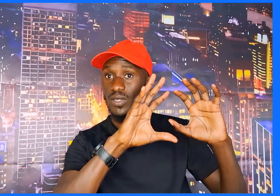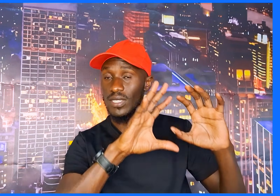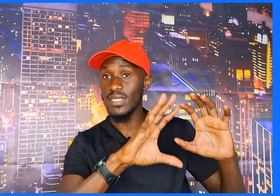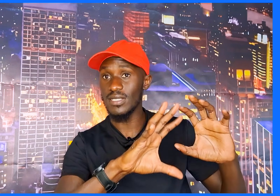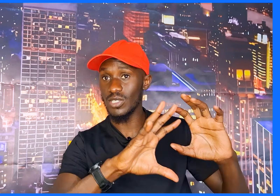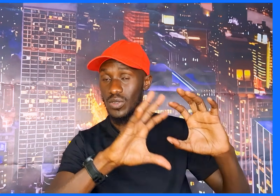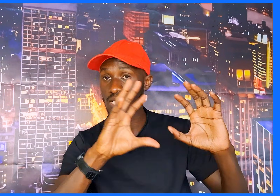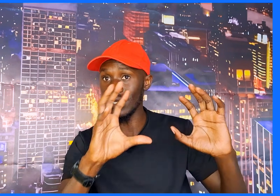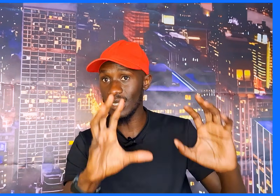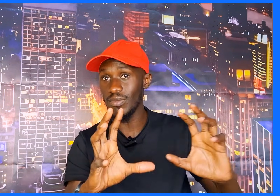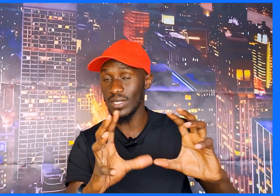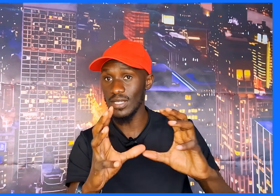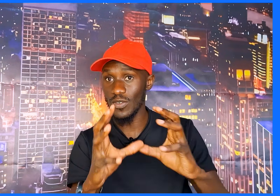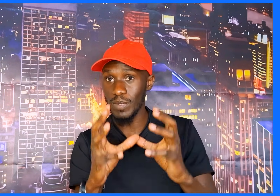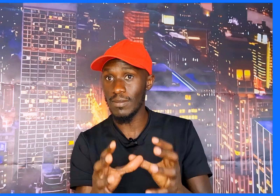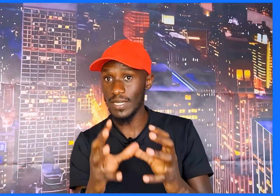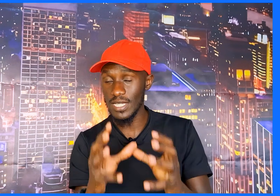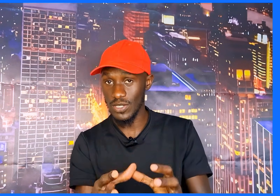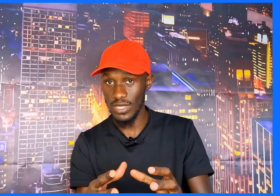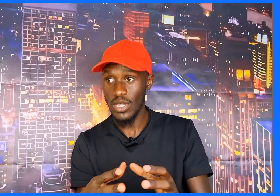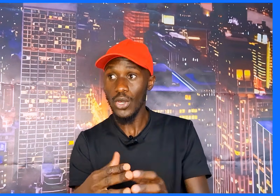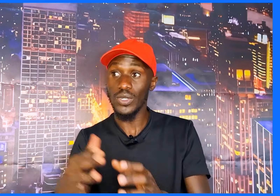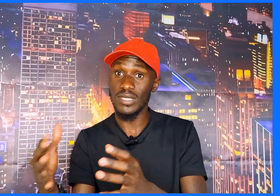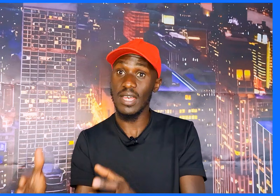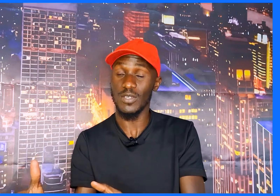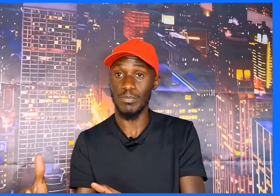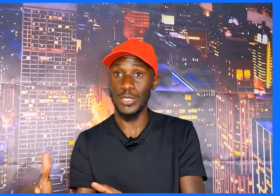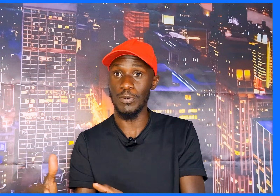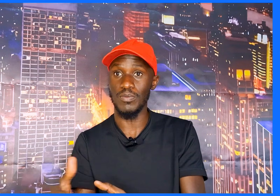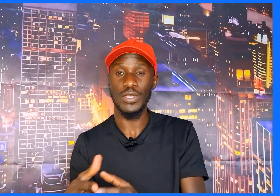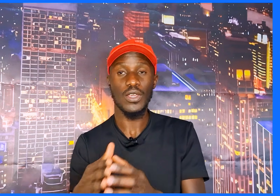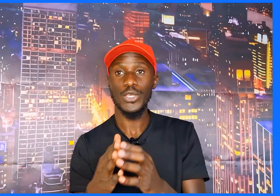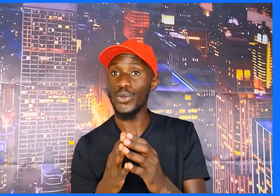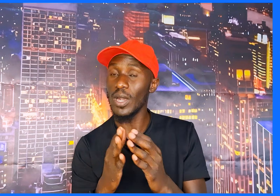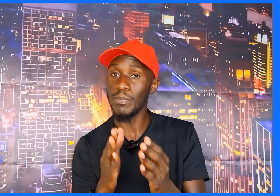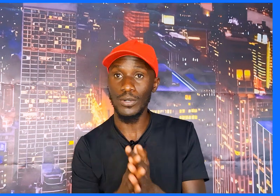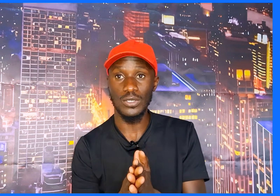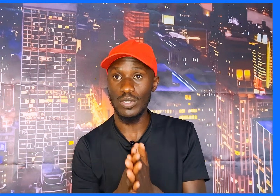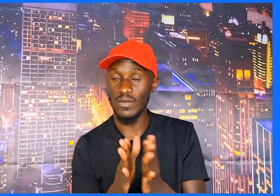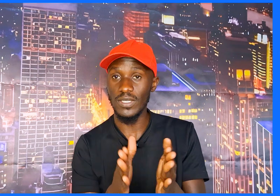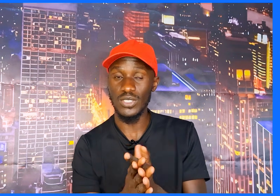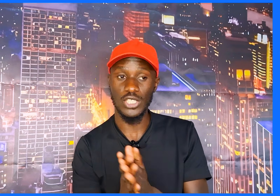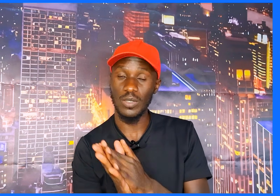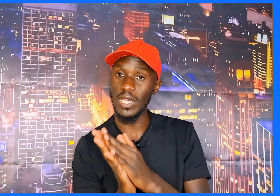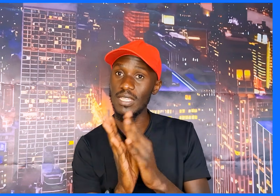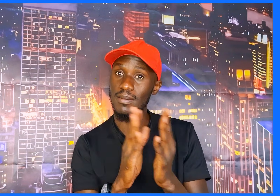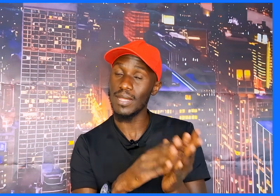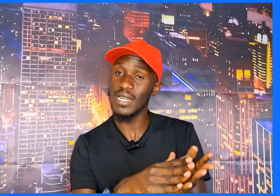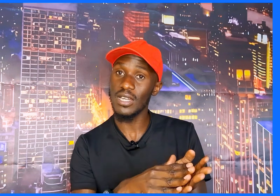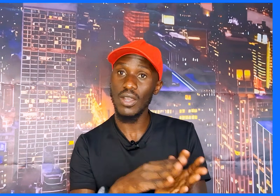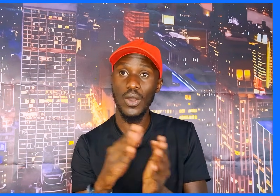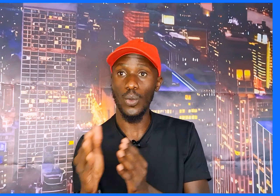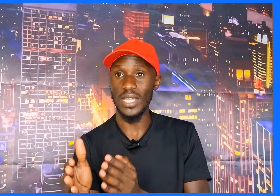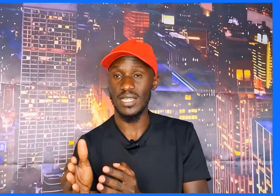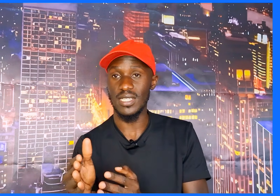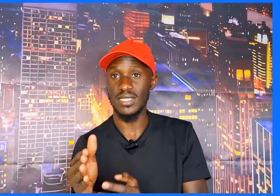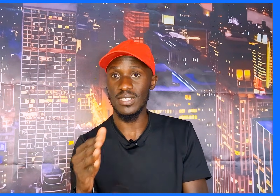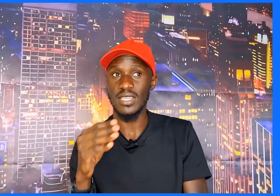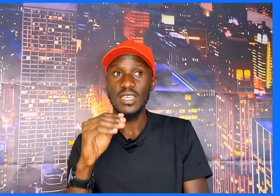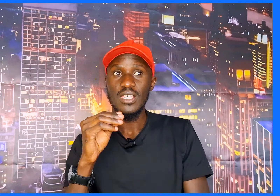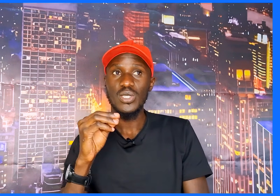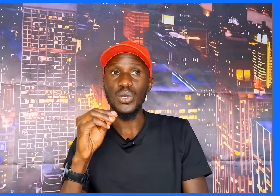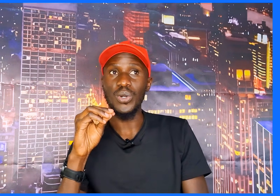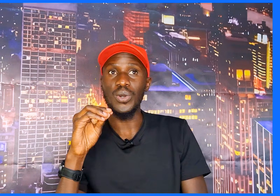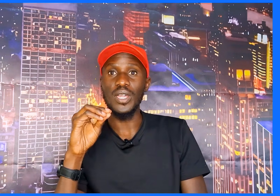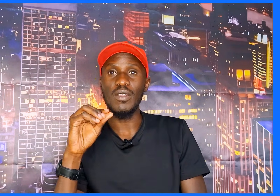there and you have your details and you're running something that's of public interest or is serving people, you are prone to infiltration by either black or white